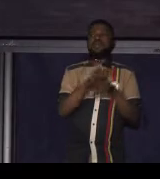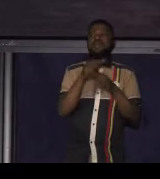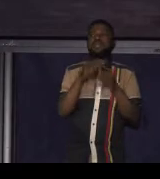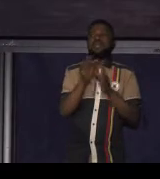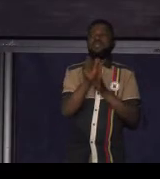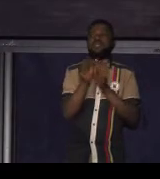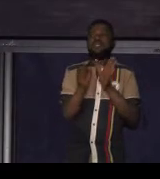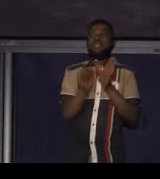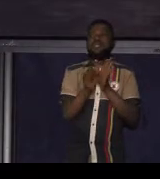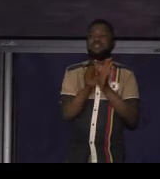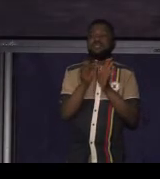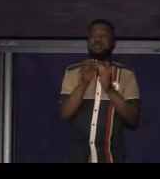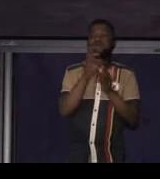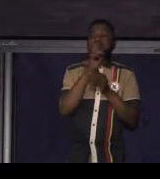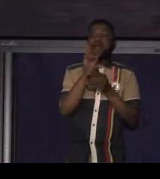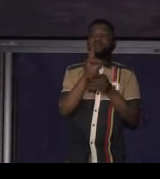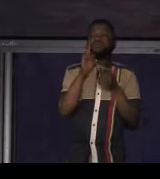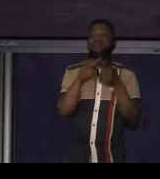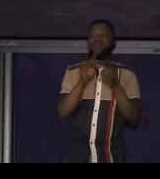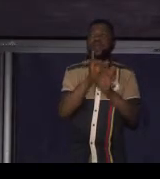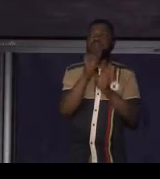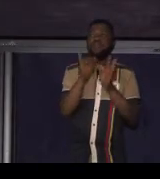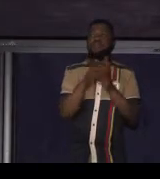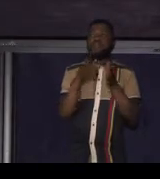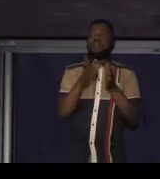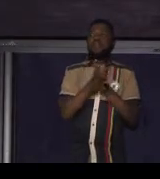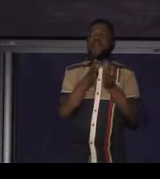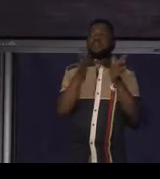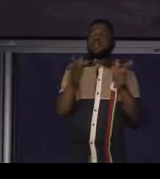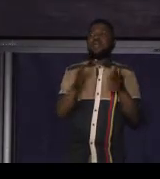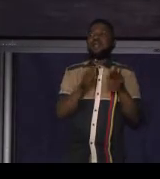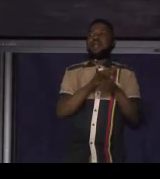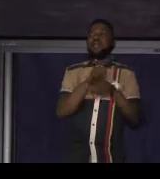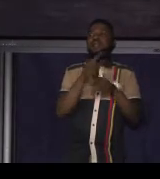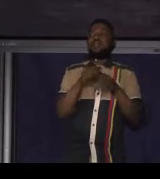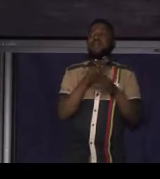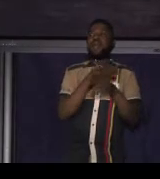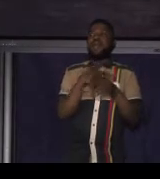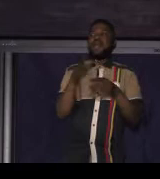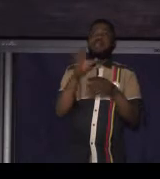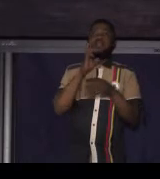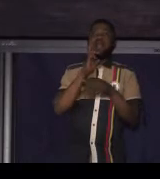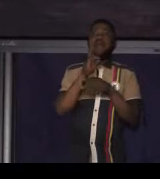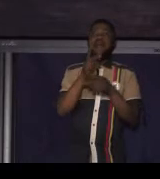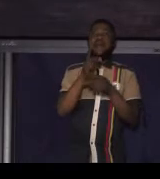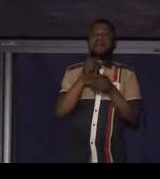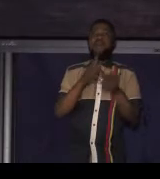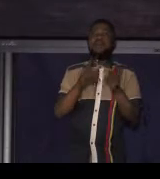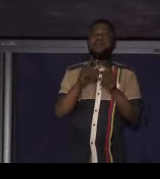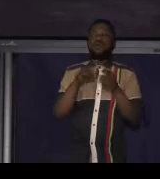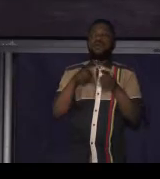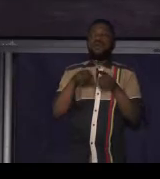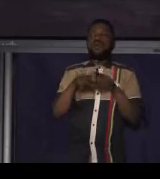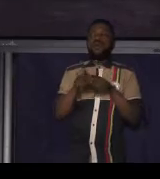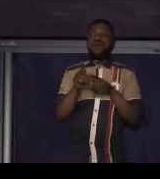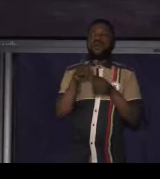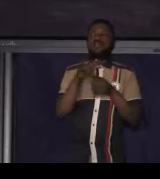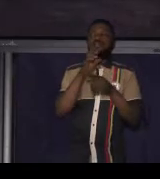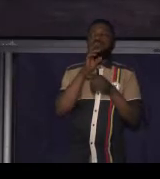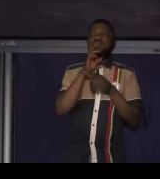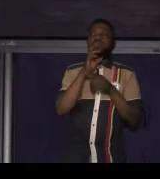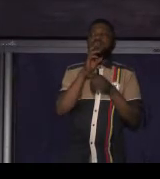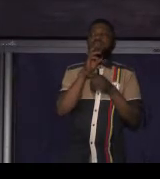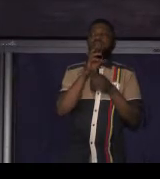one. National symbols are used to identify the entire nation and the people,